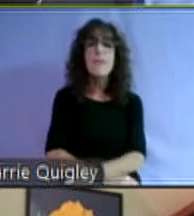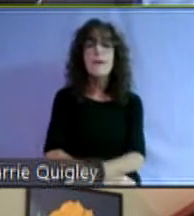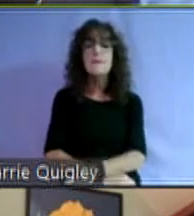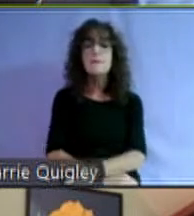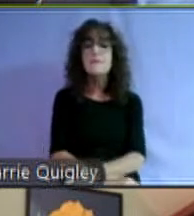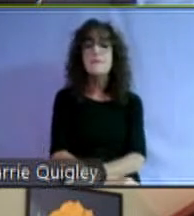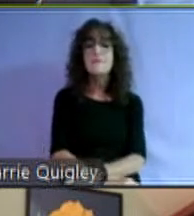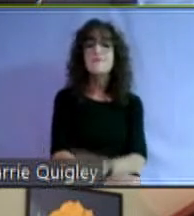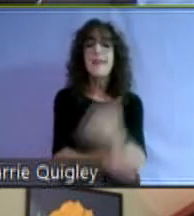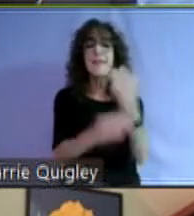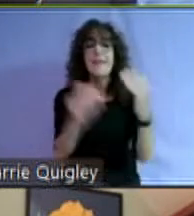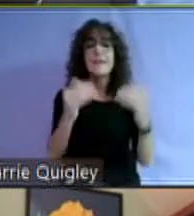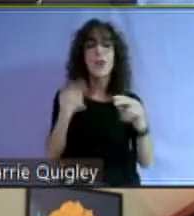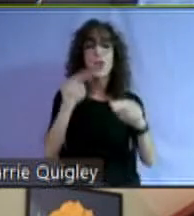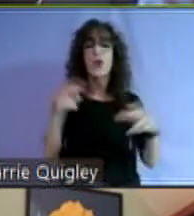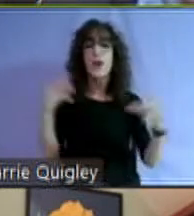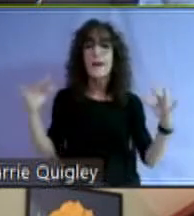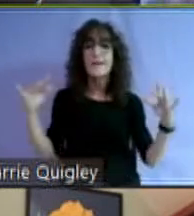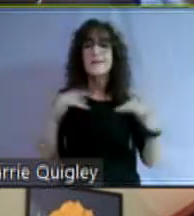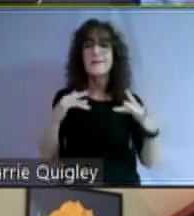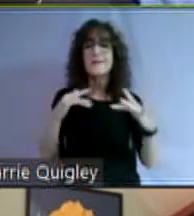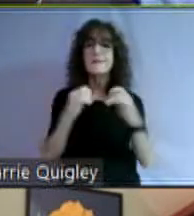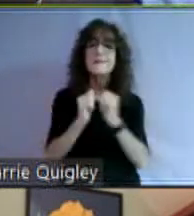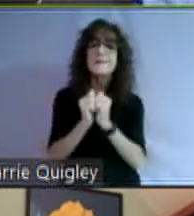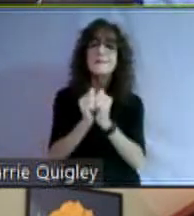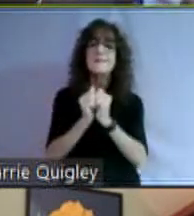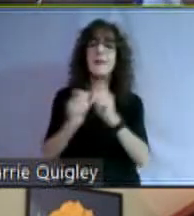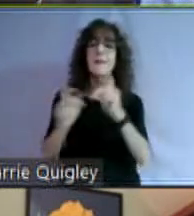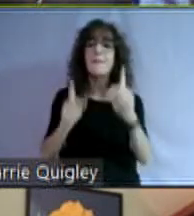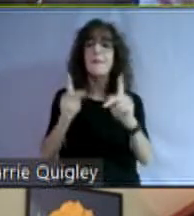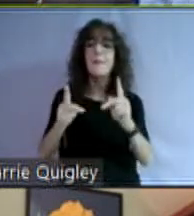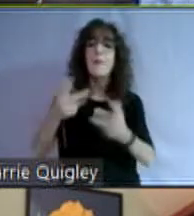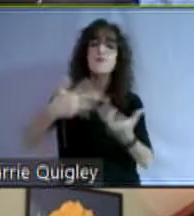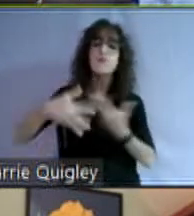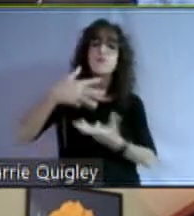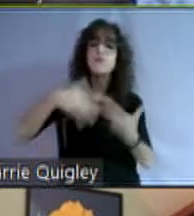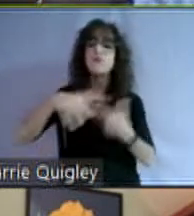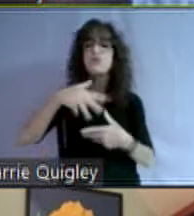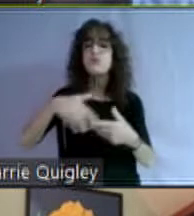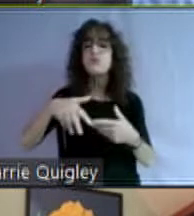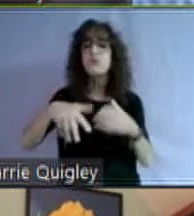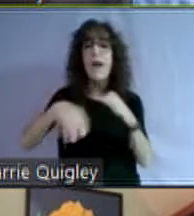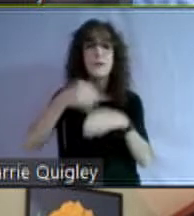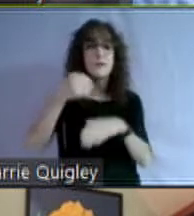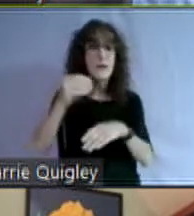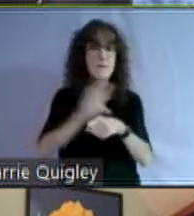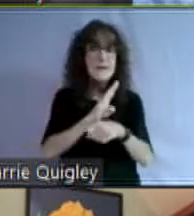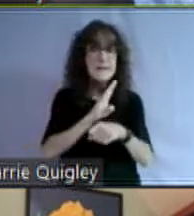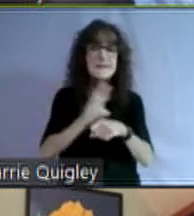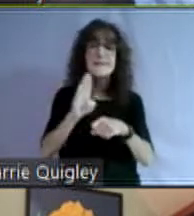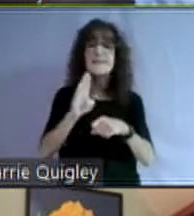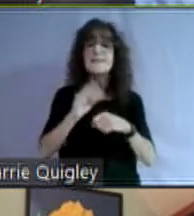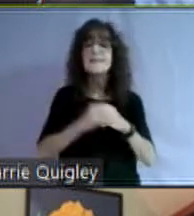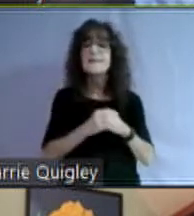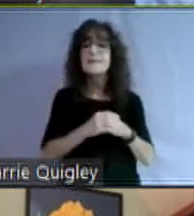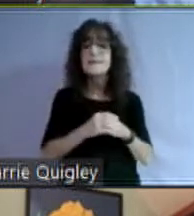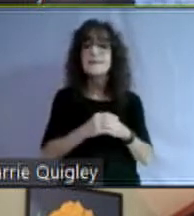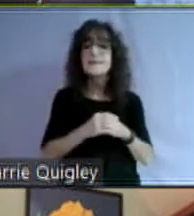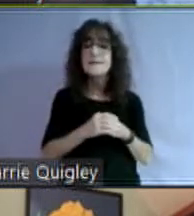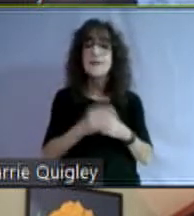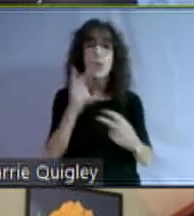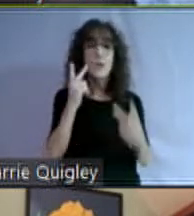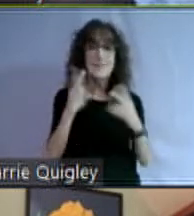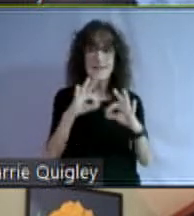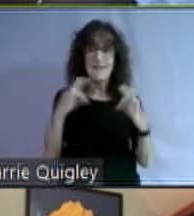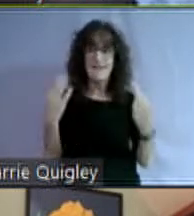And then when we look at gatherings, so when people are just collecting outside of any business or structured space, we see that